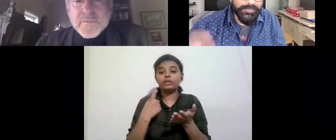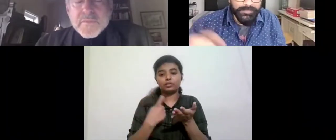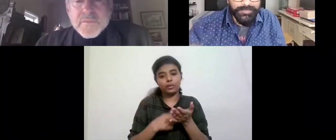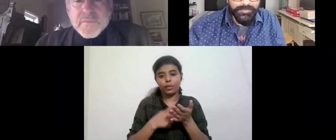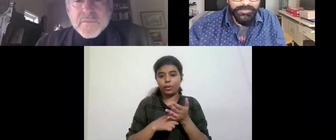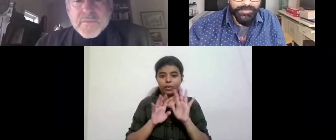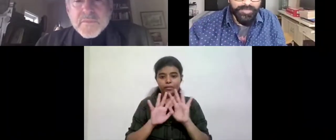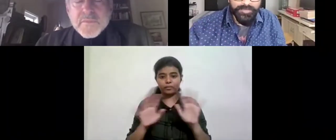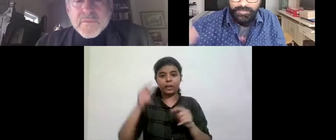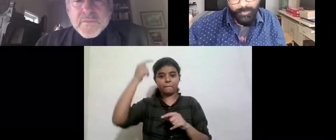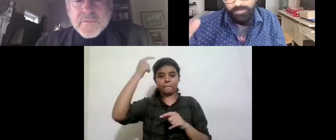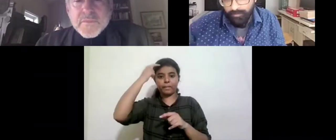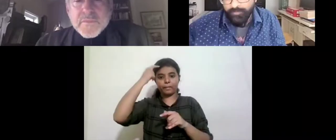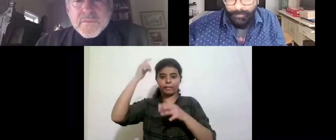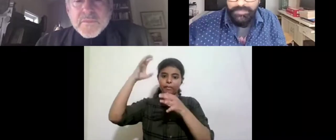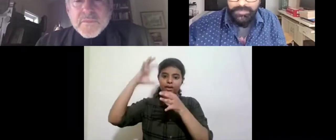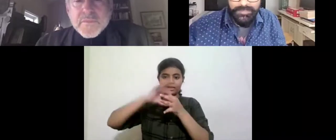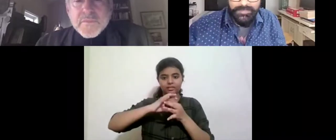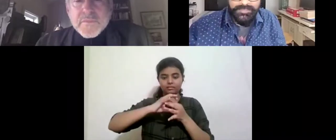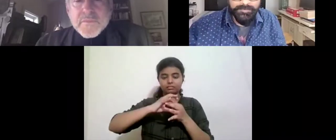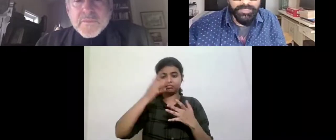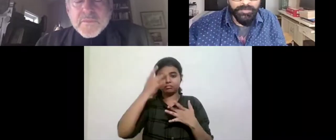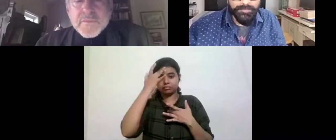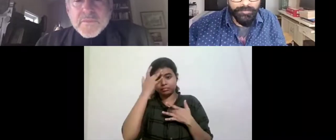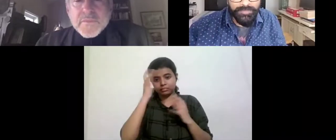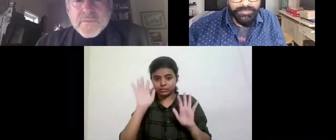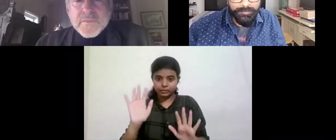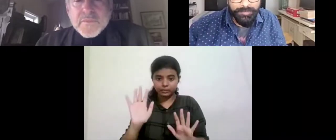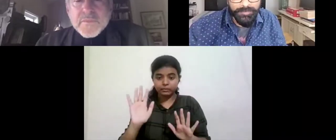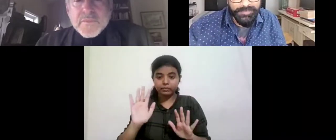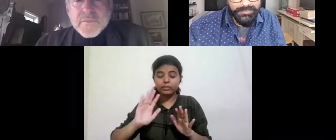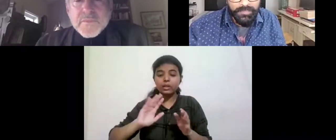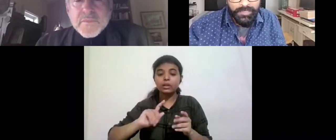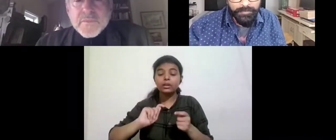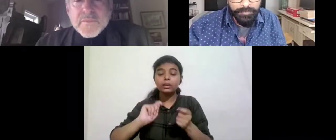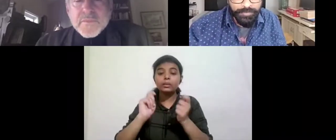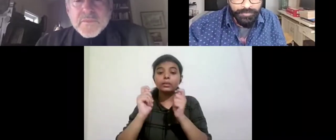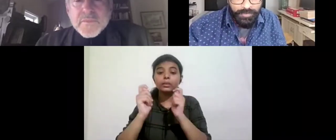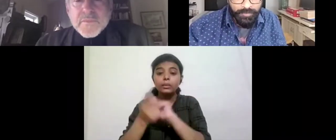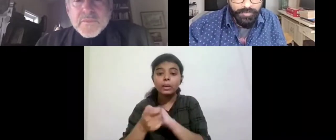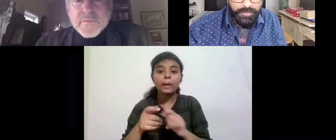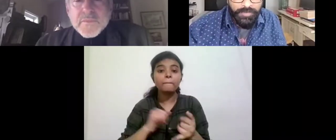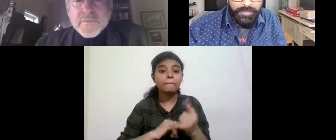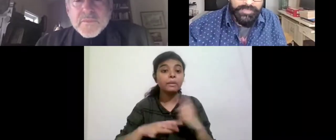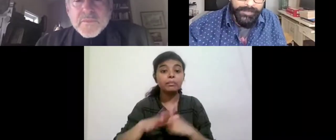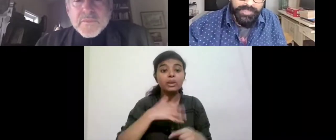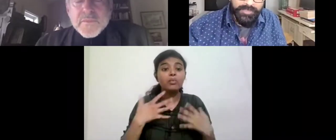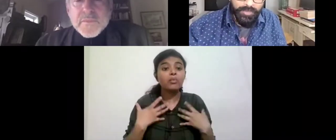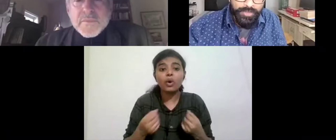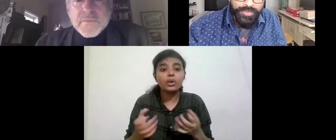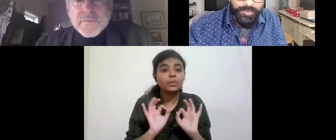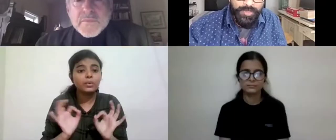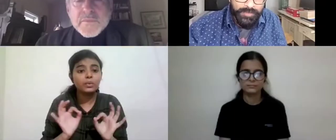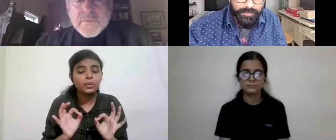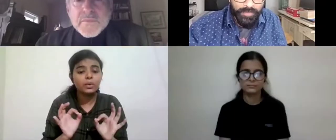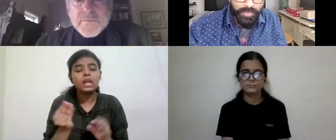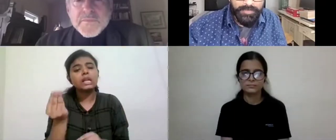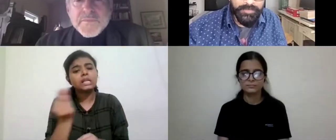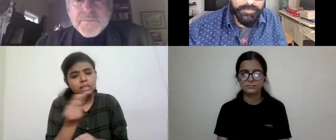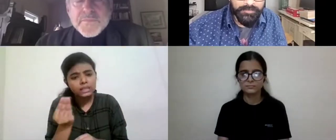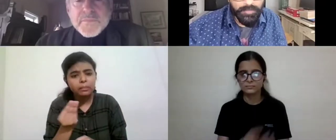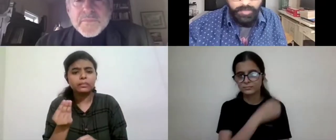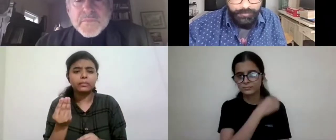mental illness or mental illness has become something that people ascribe especially those who are